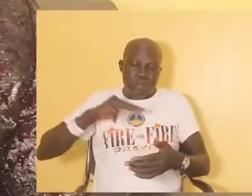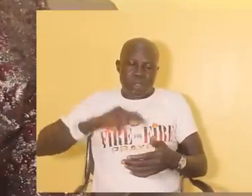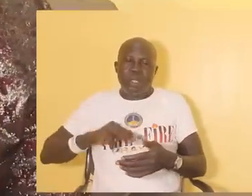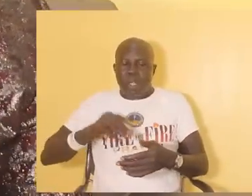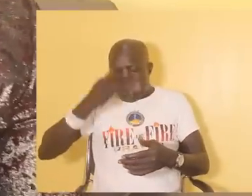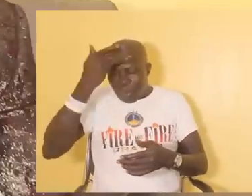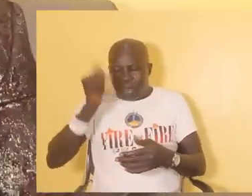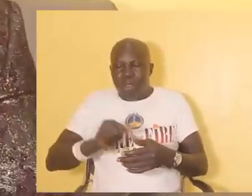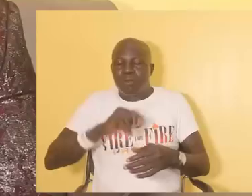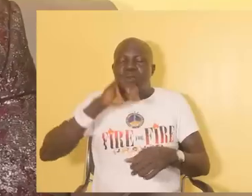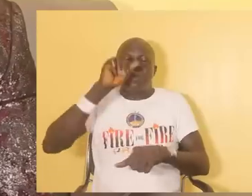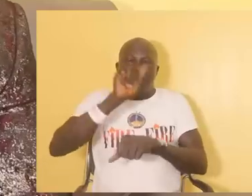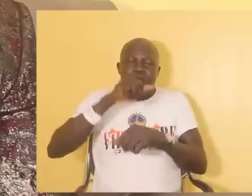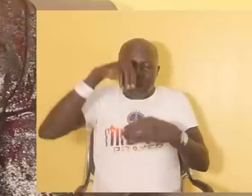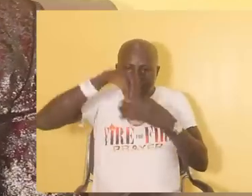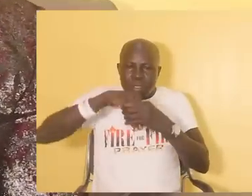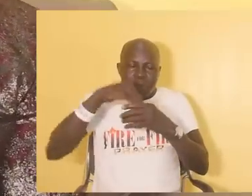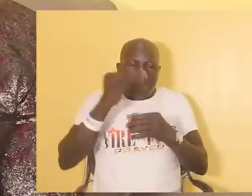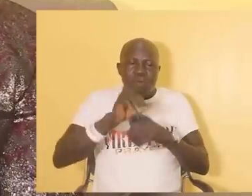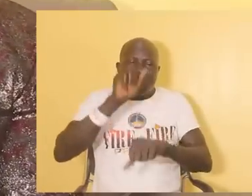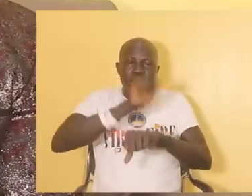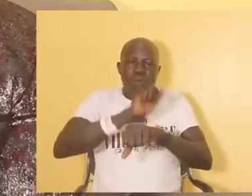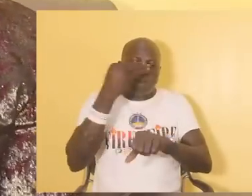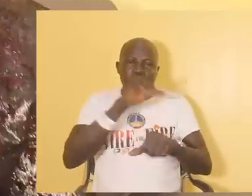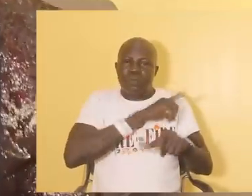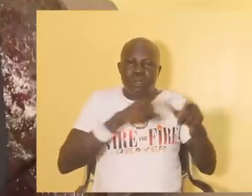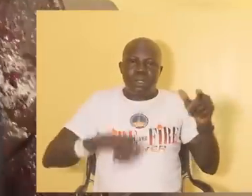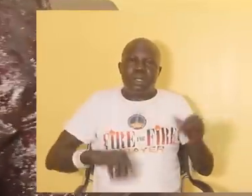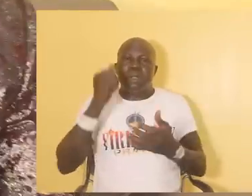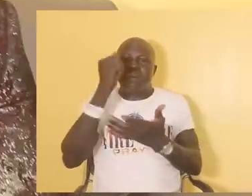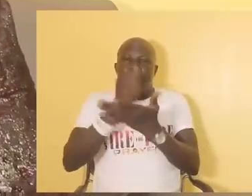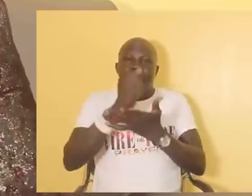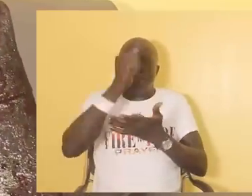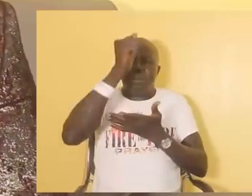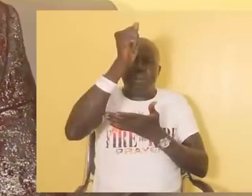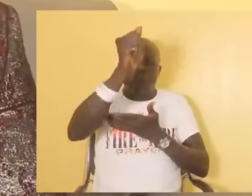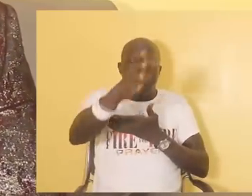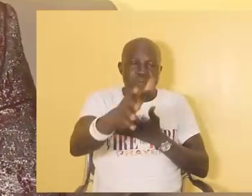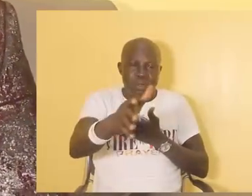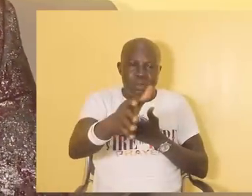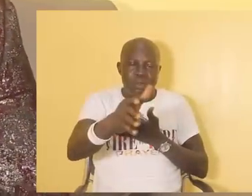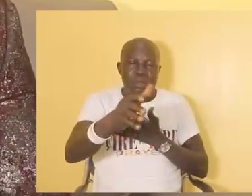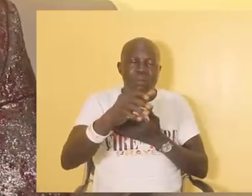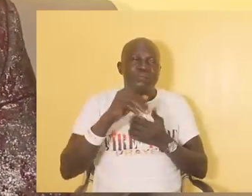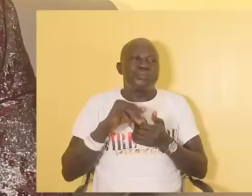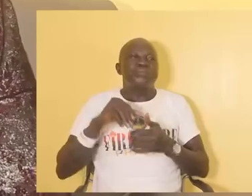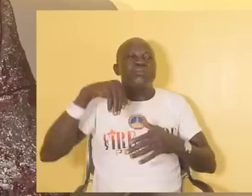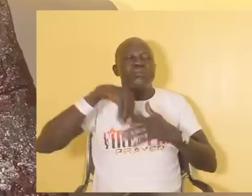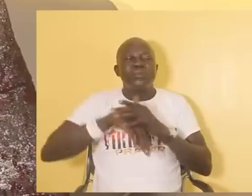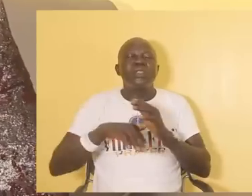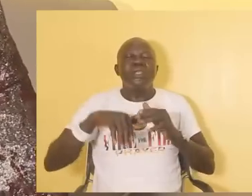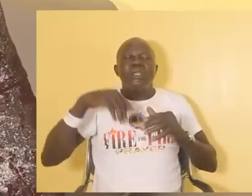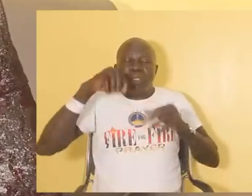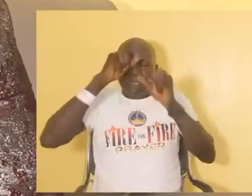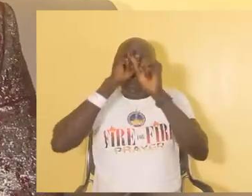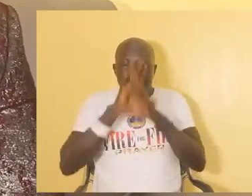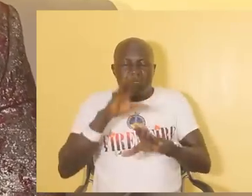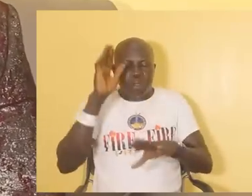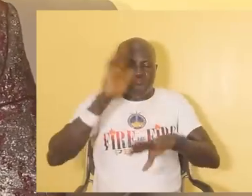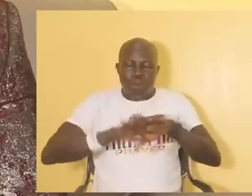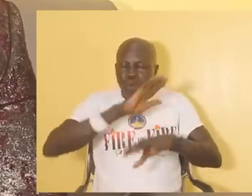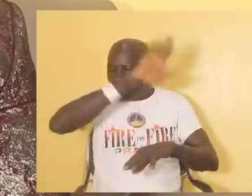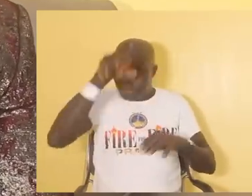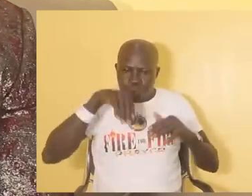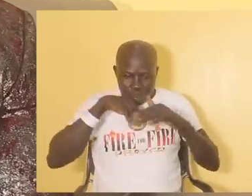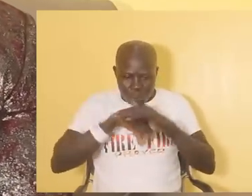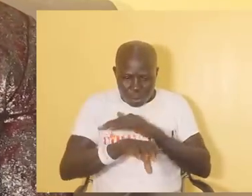re fun ise Oluwa. Because of your seed for the. A o buku fun ise re. Amen. Bless your word. Ibukun ni fun to ba wole. Let it adaw when